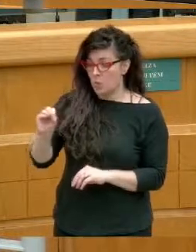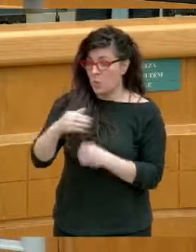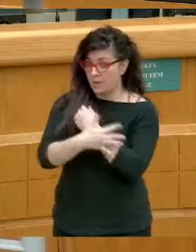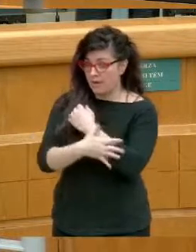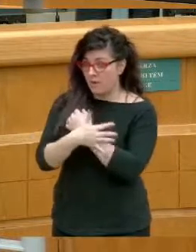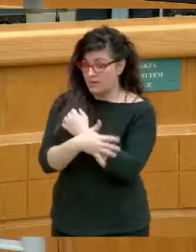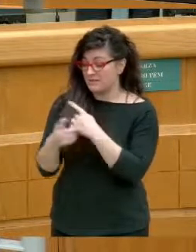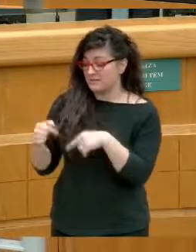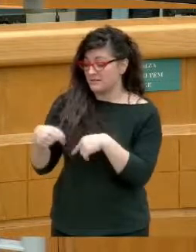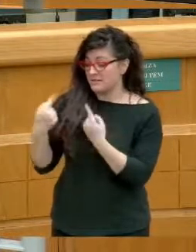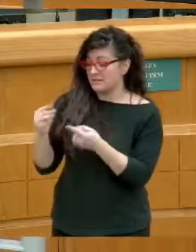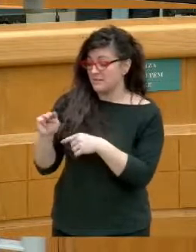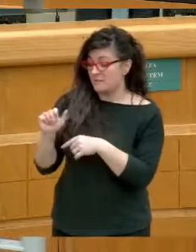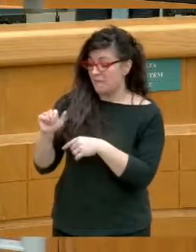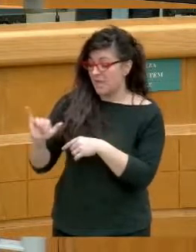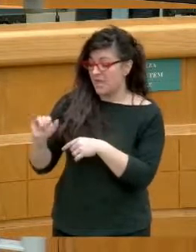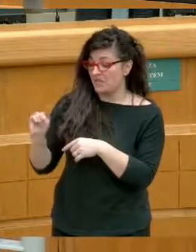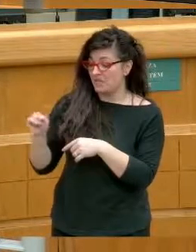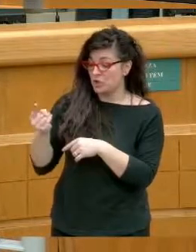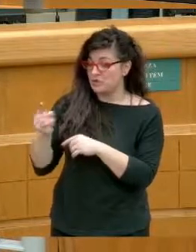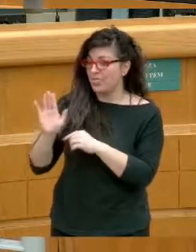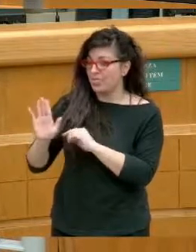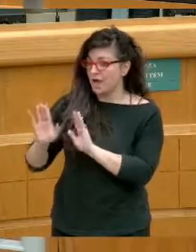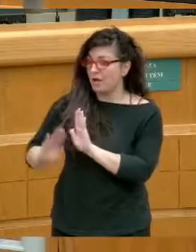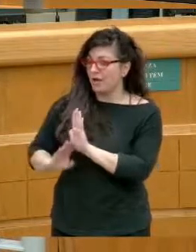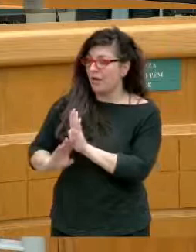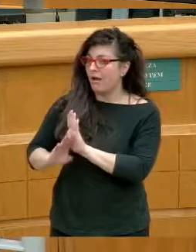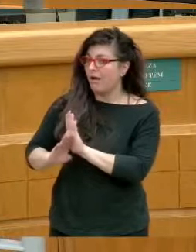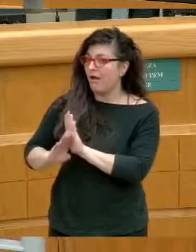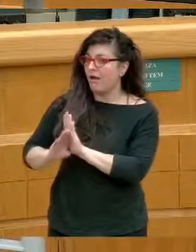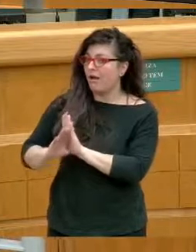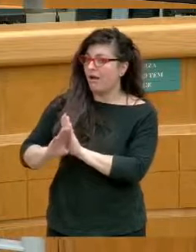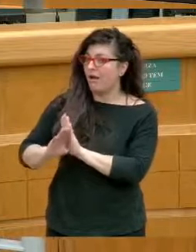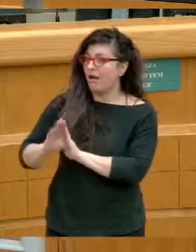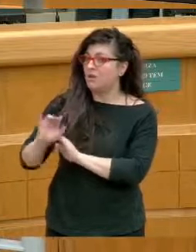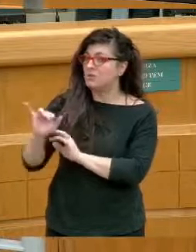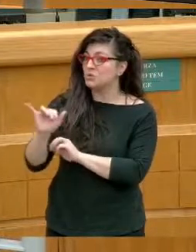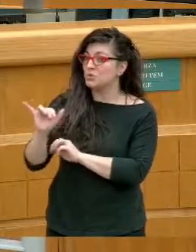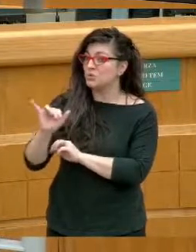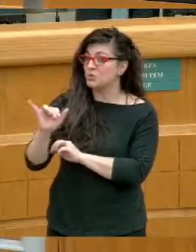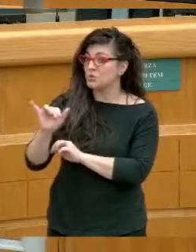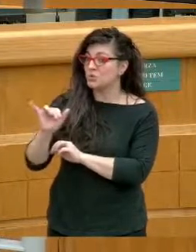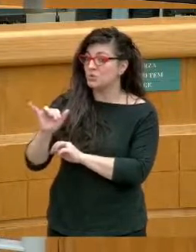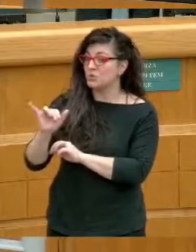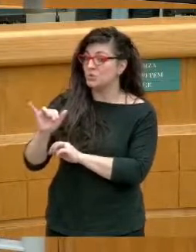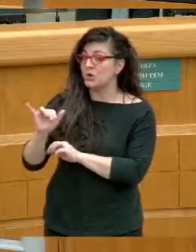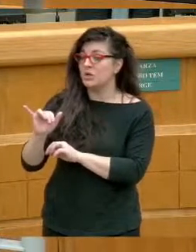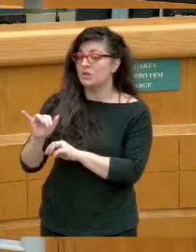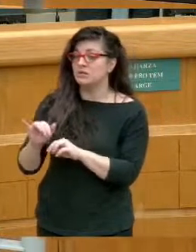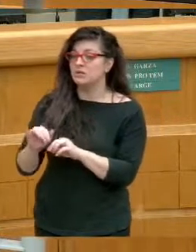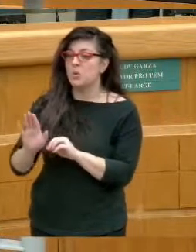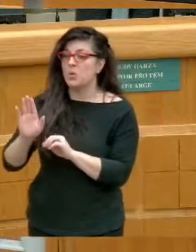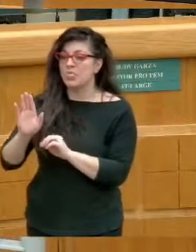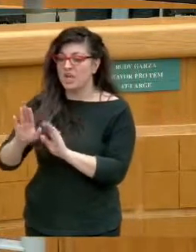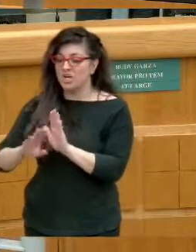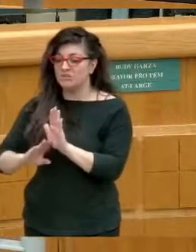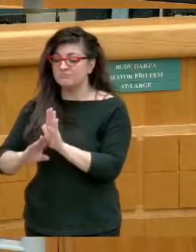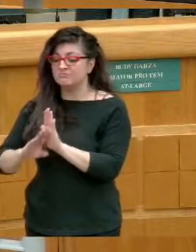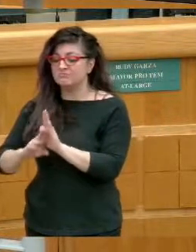cases for COVID-19. And you can see here it's approximately a linear trend that's